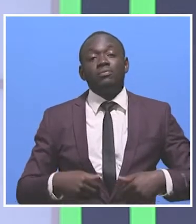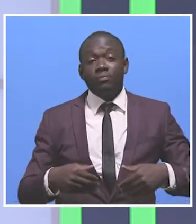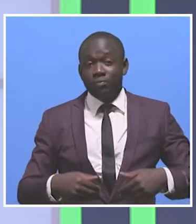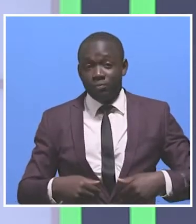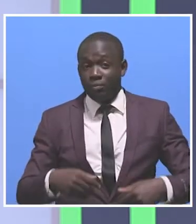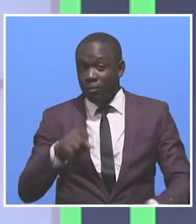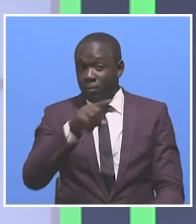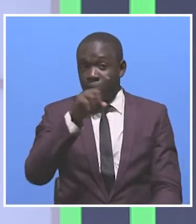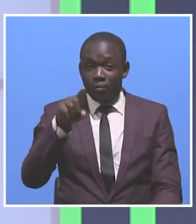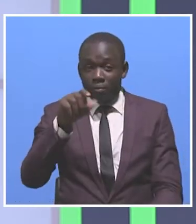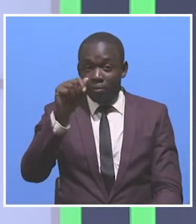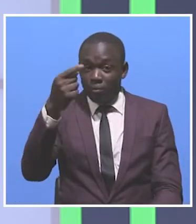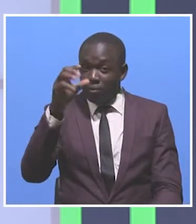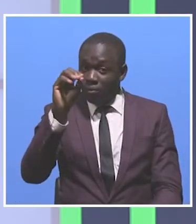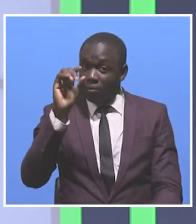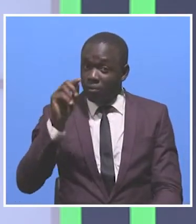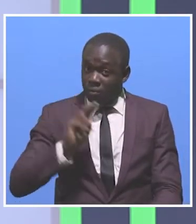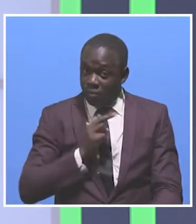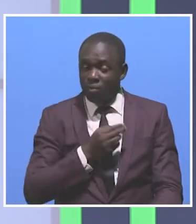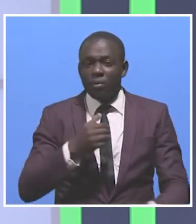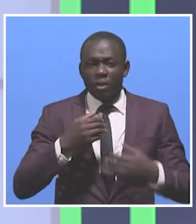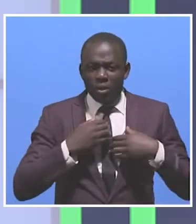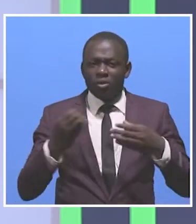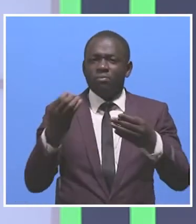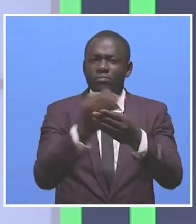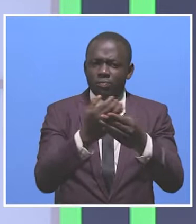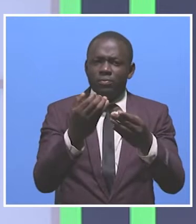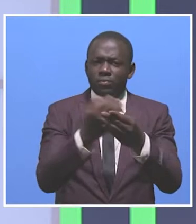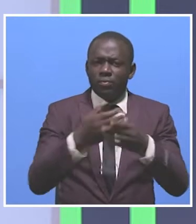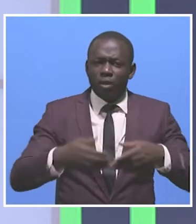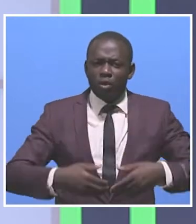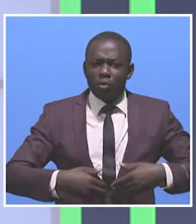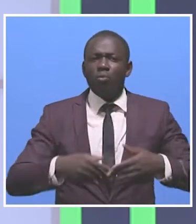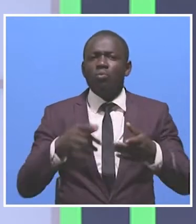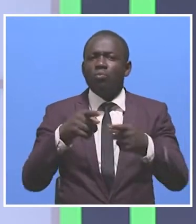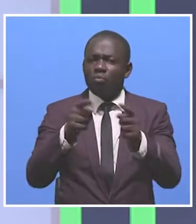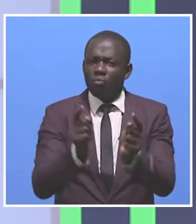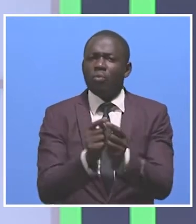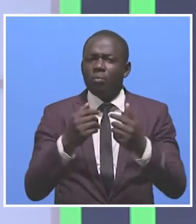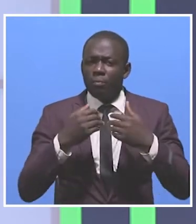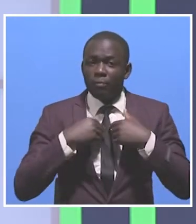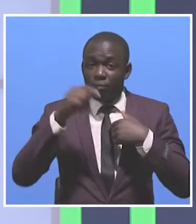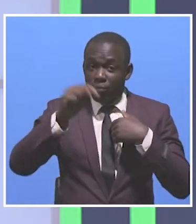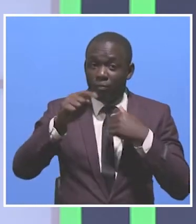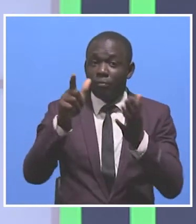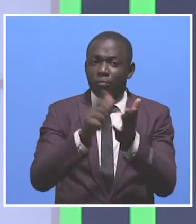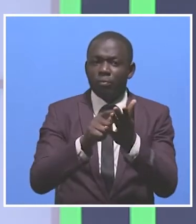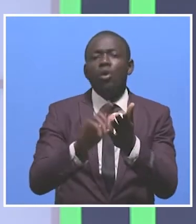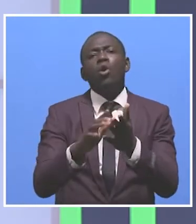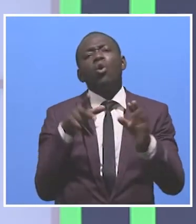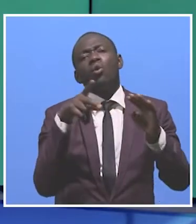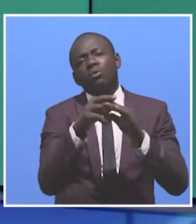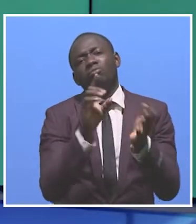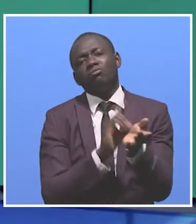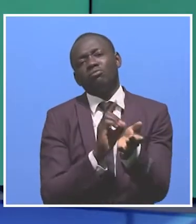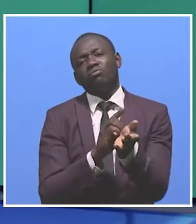ZAGO has so far engaged most of the youth groups, especially in Lusaka, and some on the line of rail.